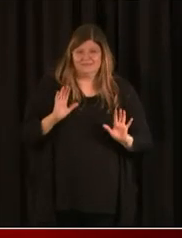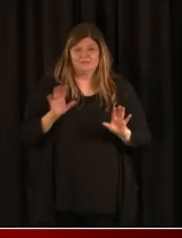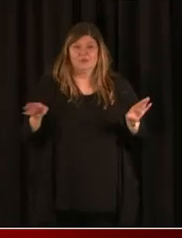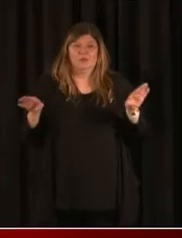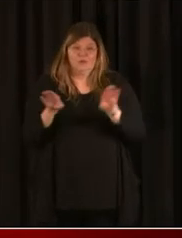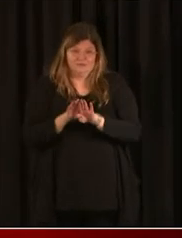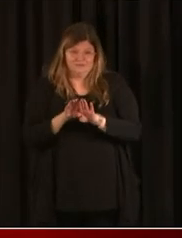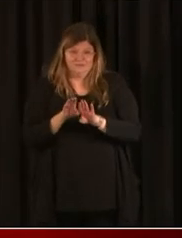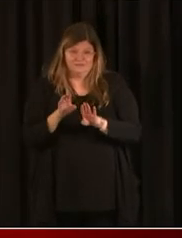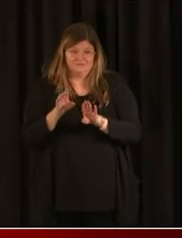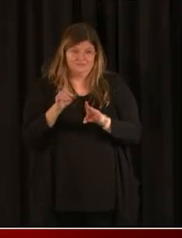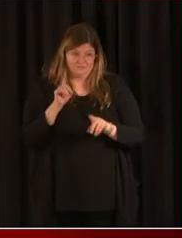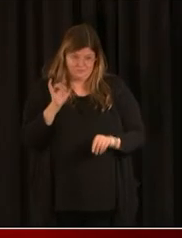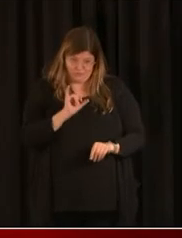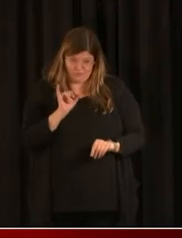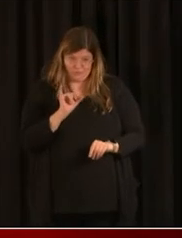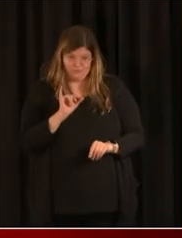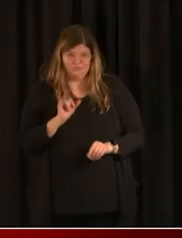restaurants.